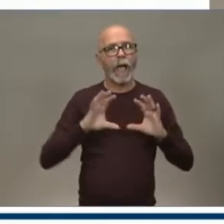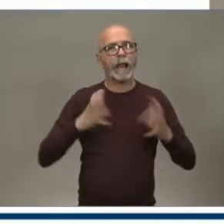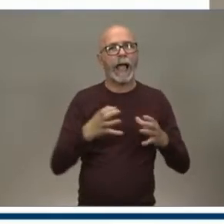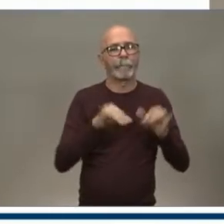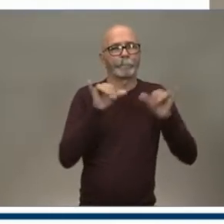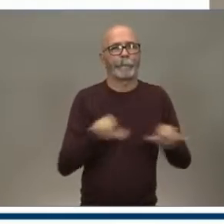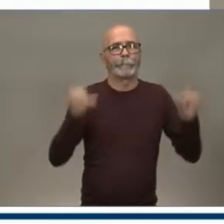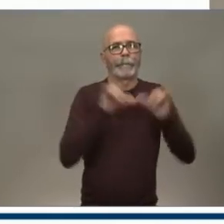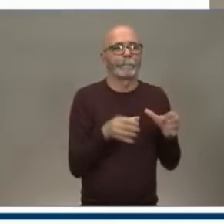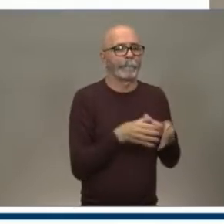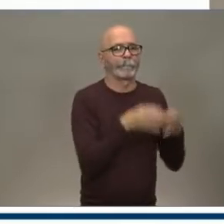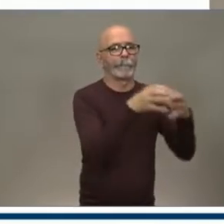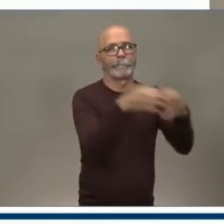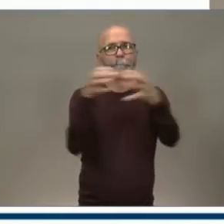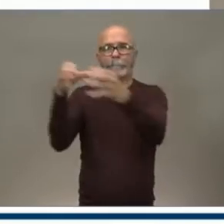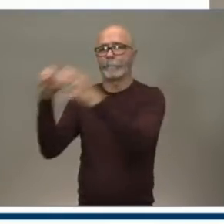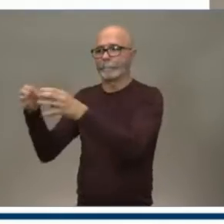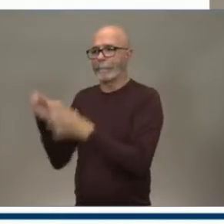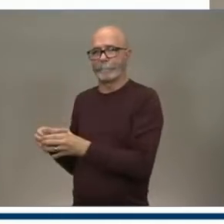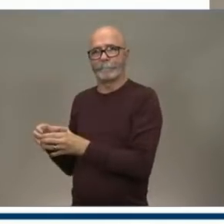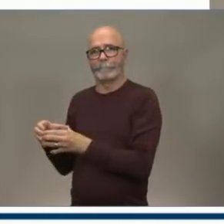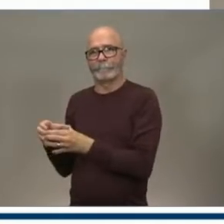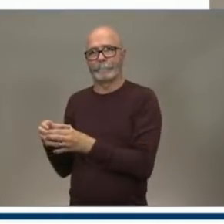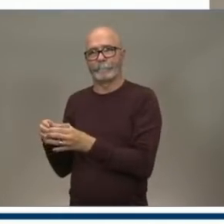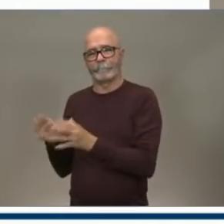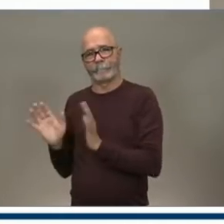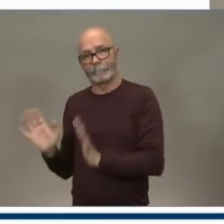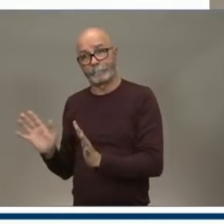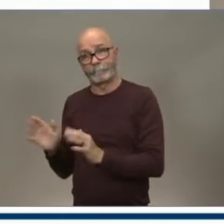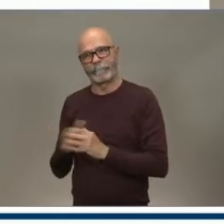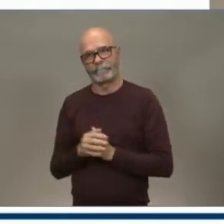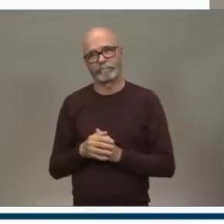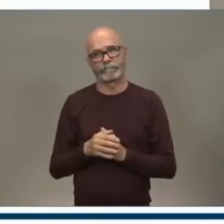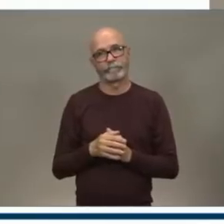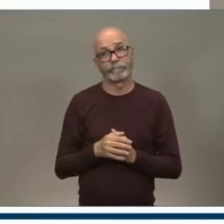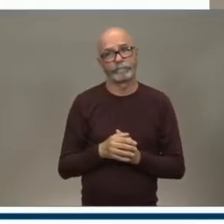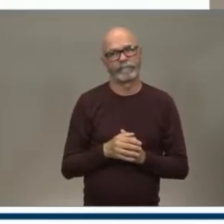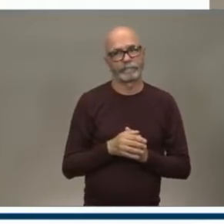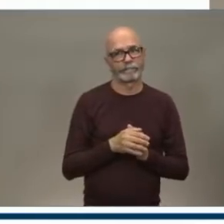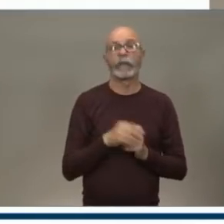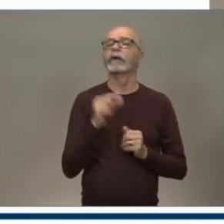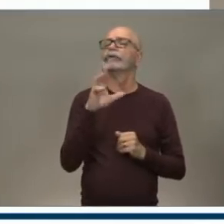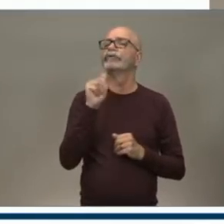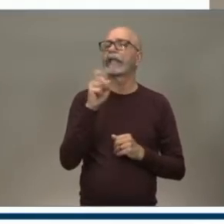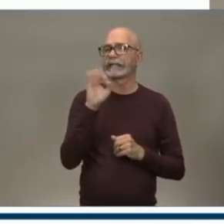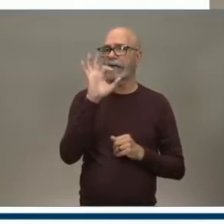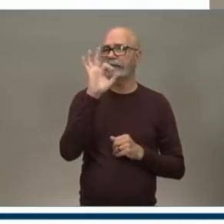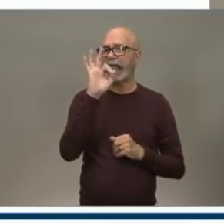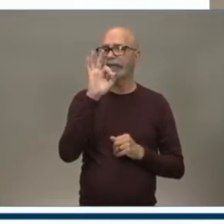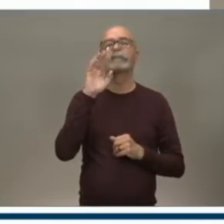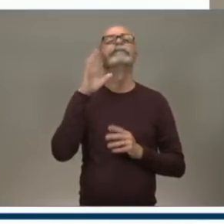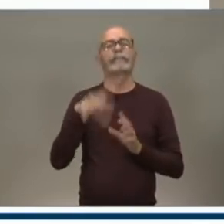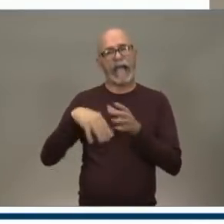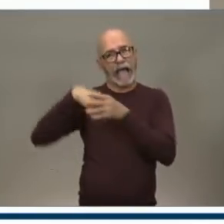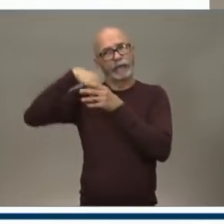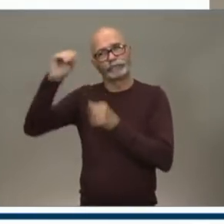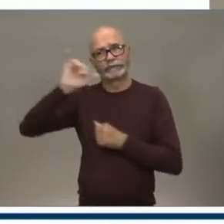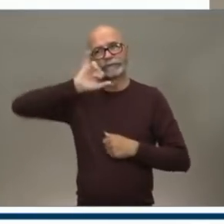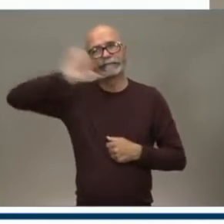school infrastructure, so we can make sure that they're able to keep distance. That's all out there and public in